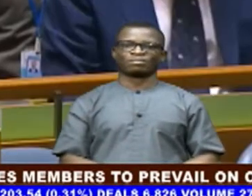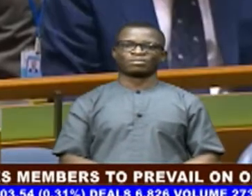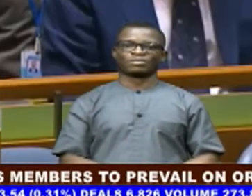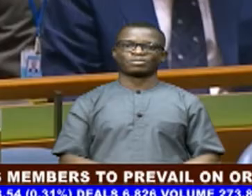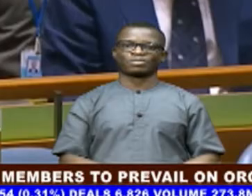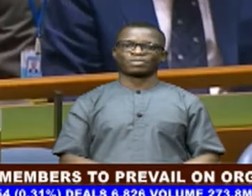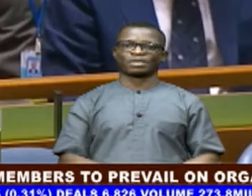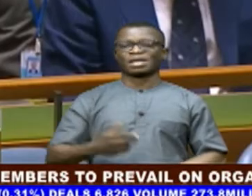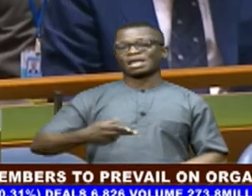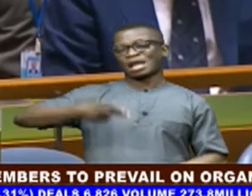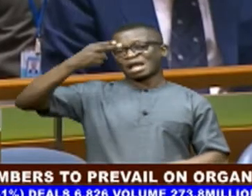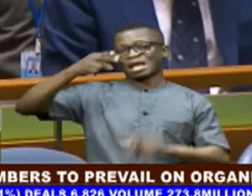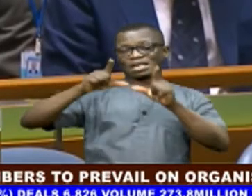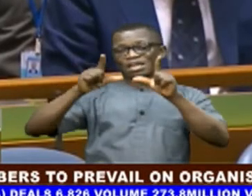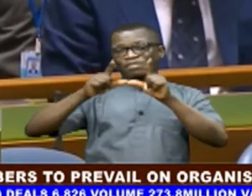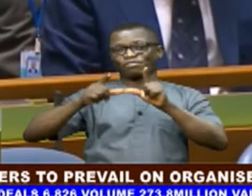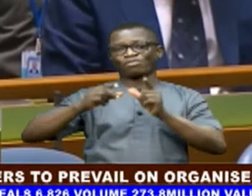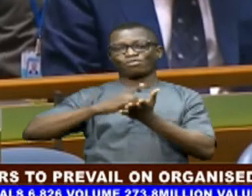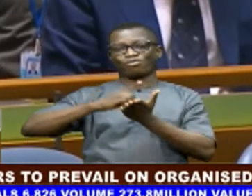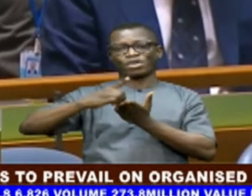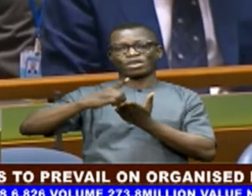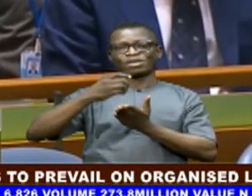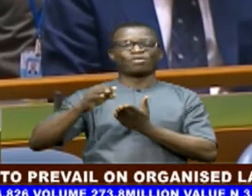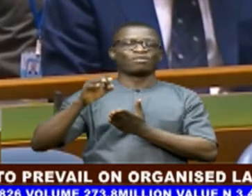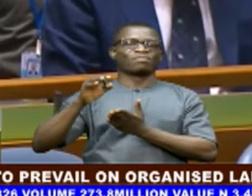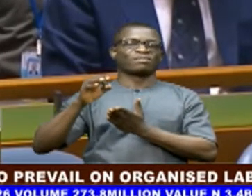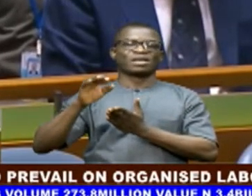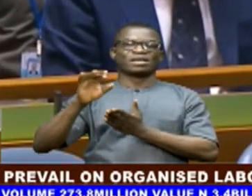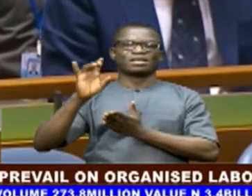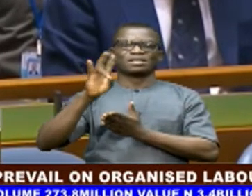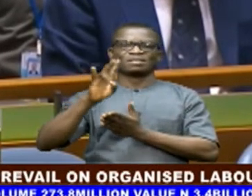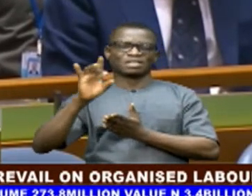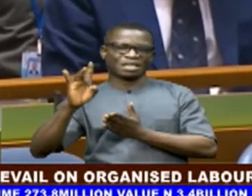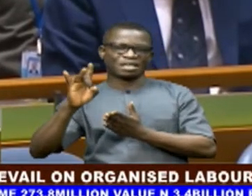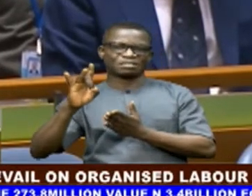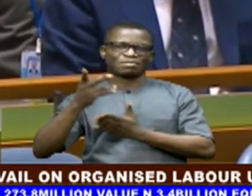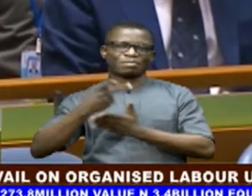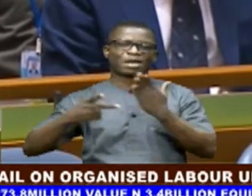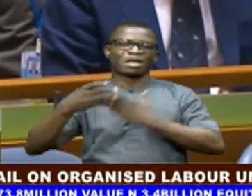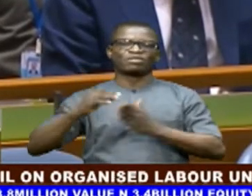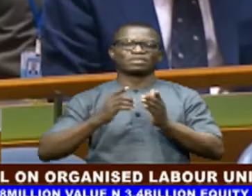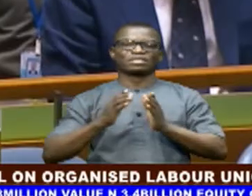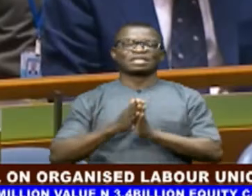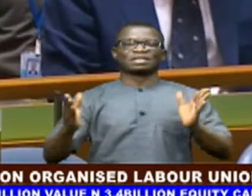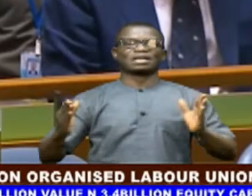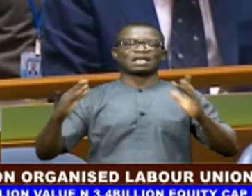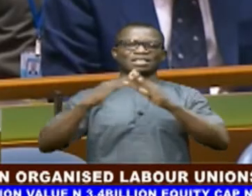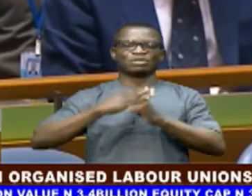The high-level week of the 78th session of the UN General Assembly concluded with more than 190